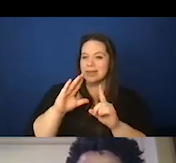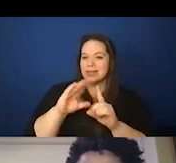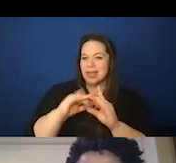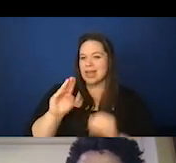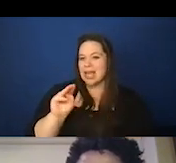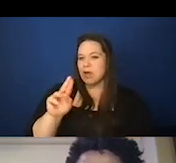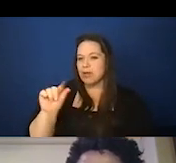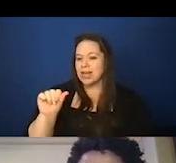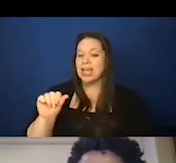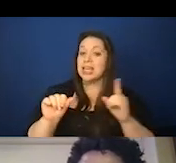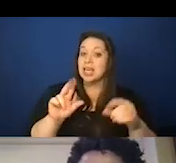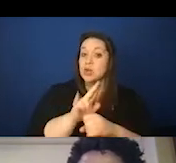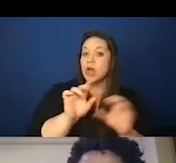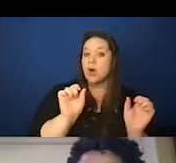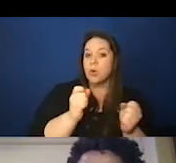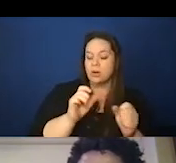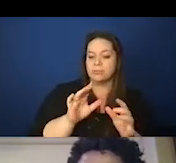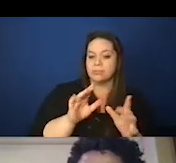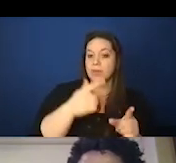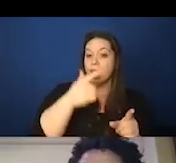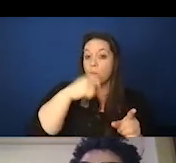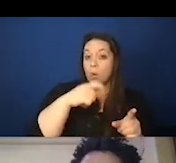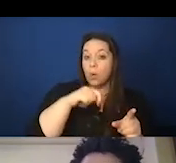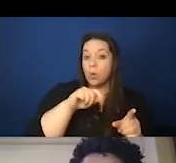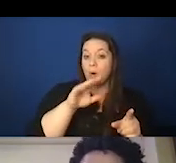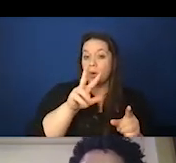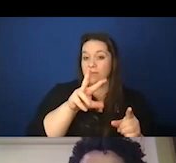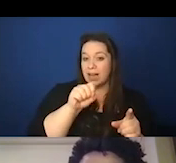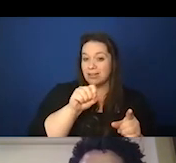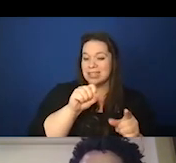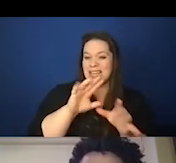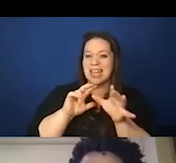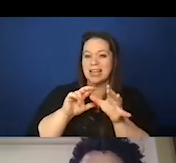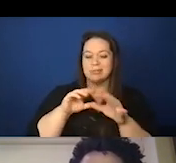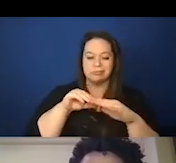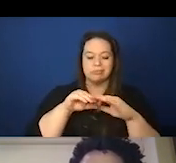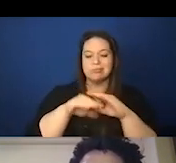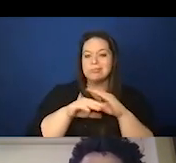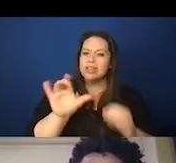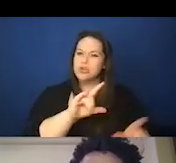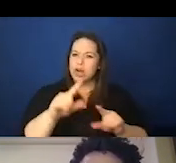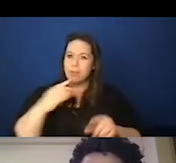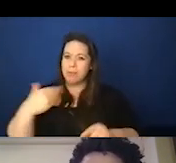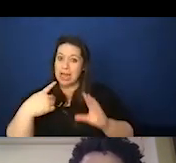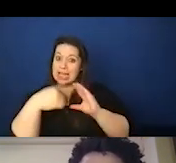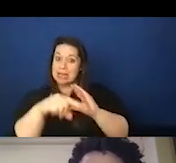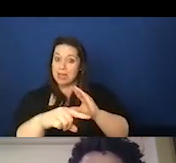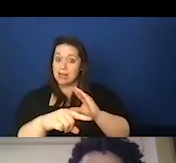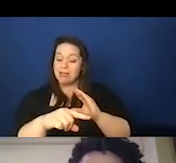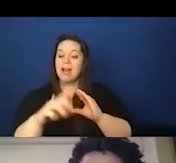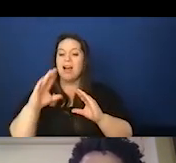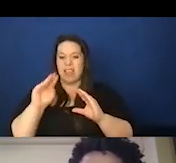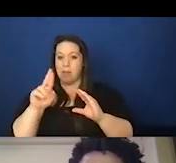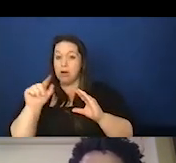uses a cold virus as that shuttle. Remember I talked about that shuttle, like sending an email? Well, it just uses a different